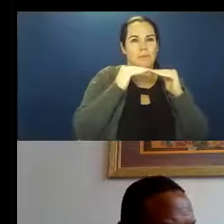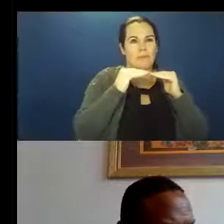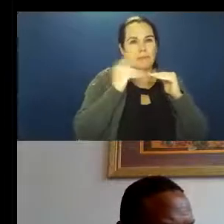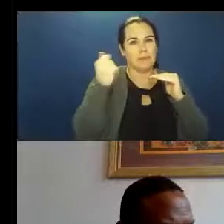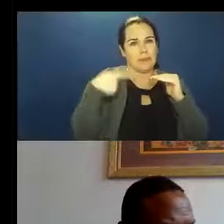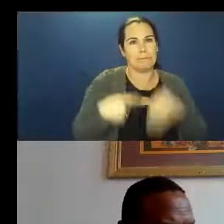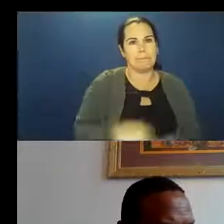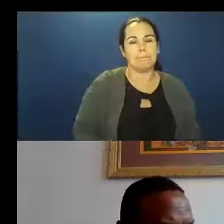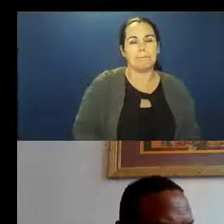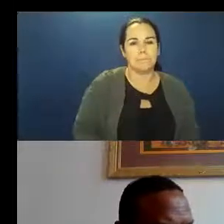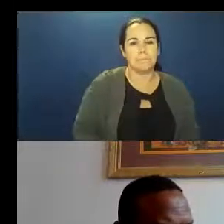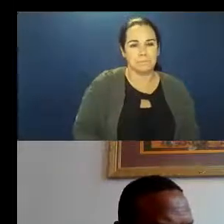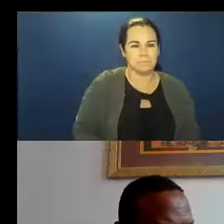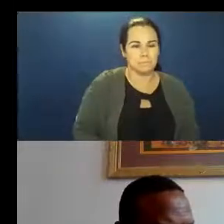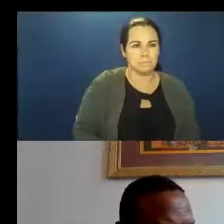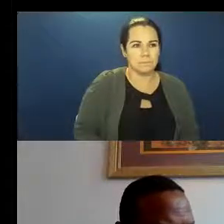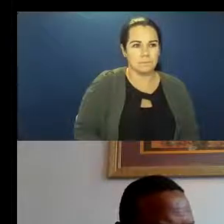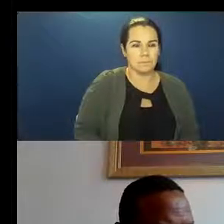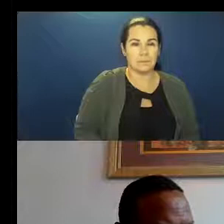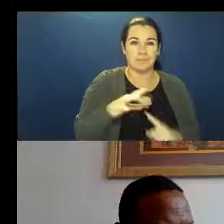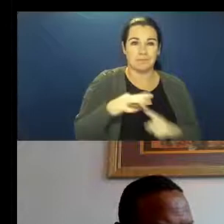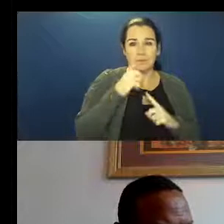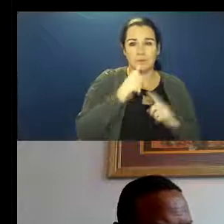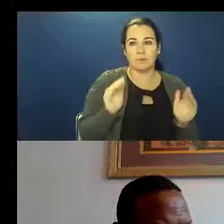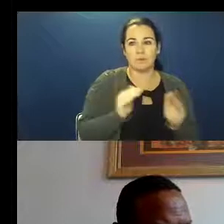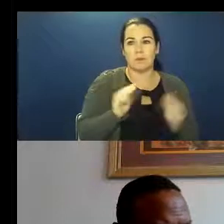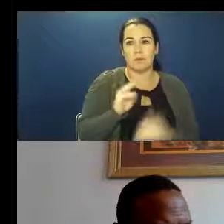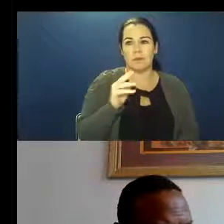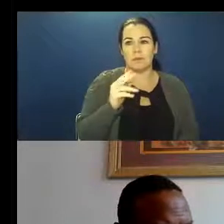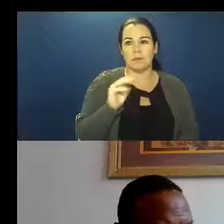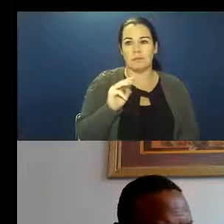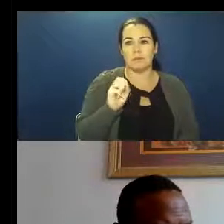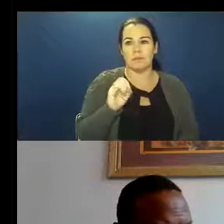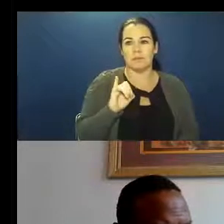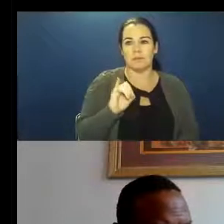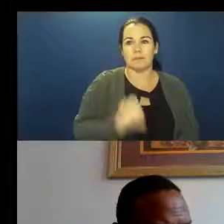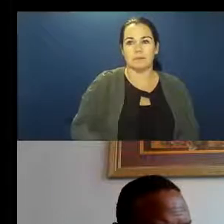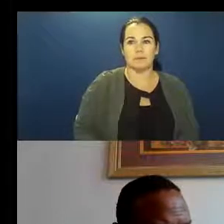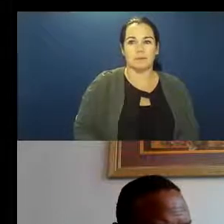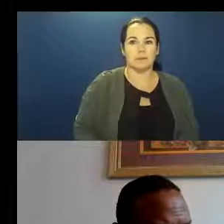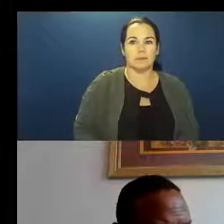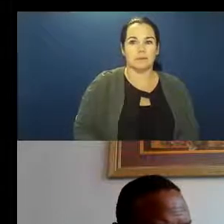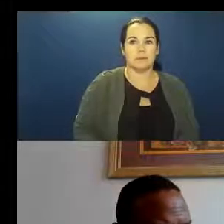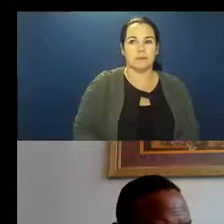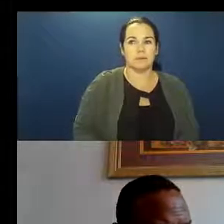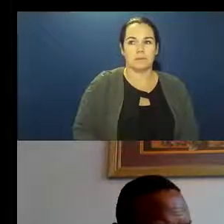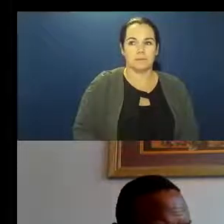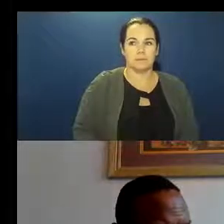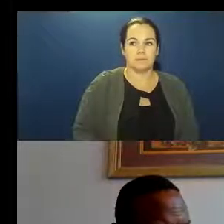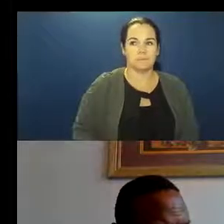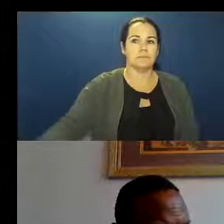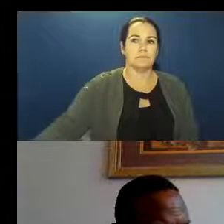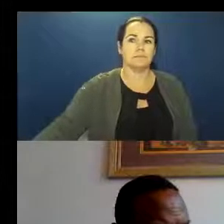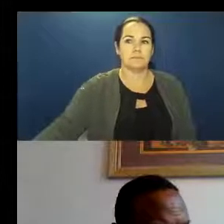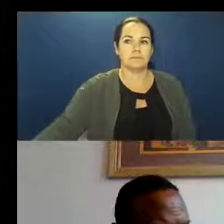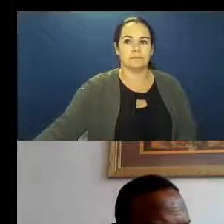faculty there at those smaller MHI research centers. So that particular project is it's looking at